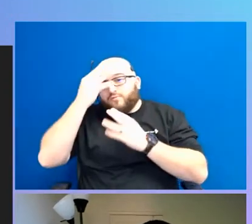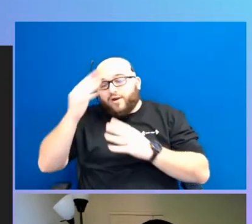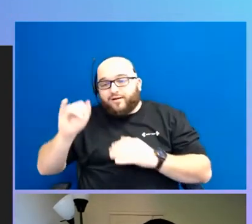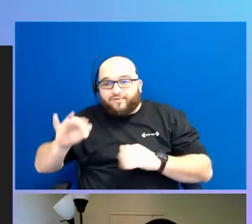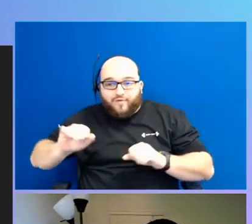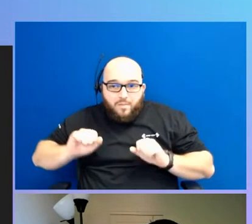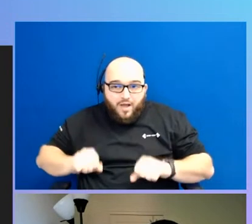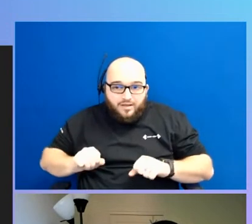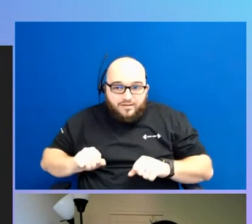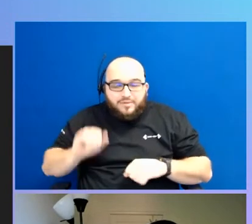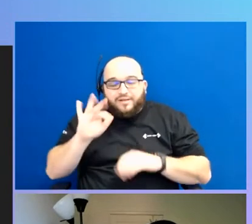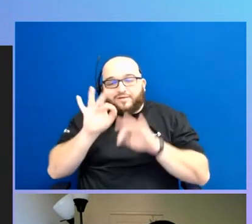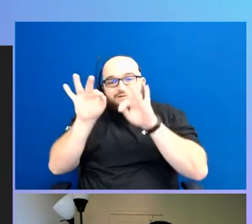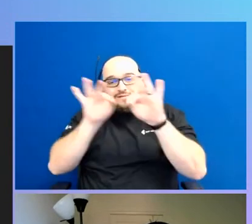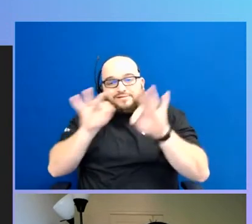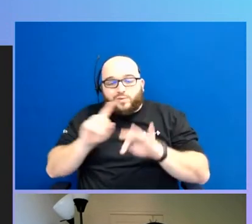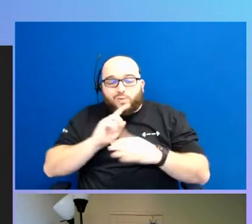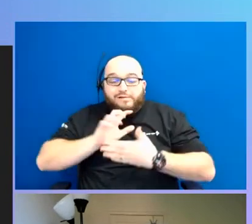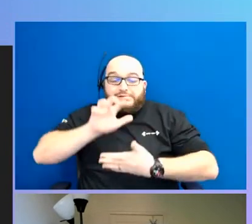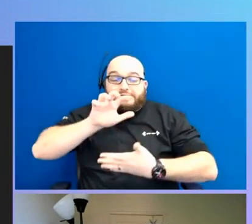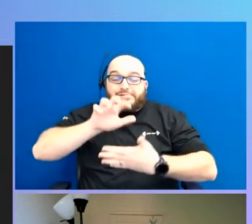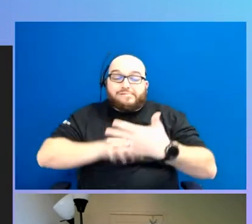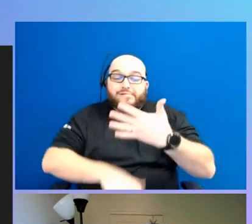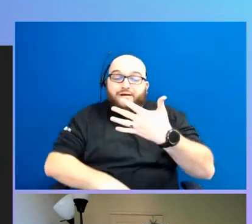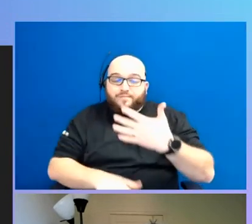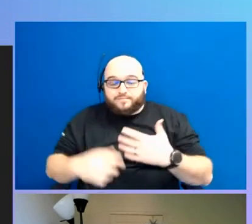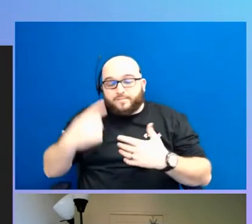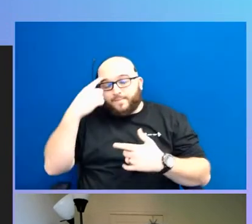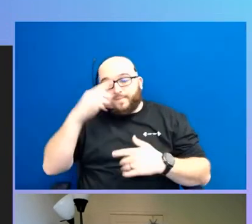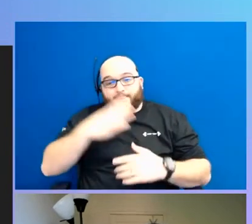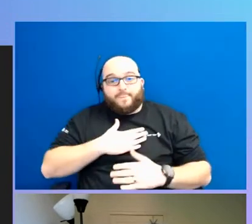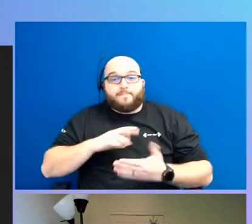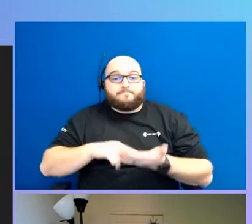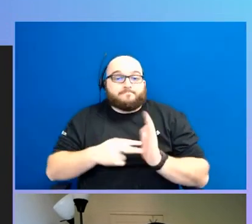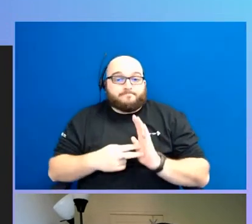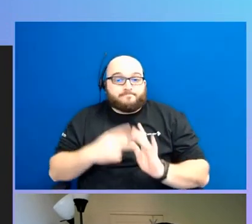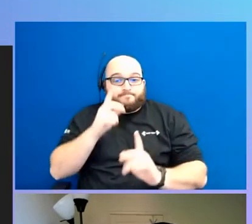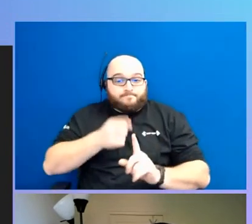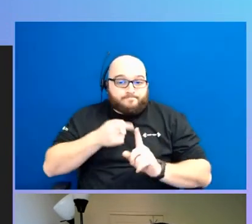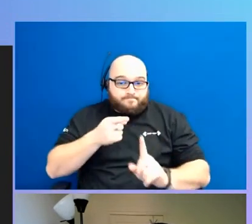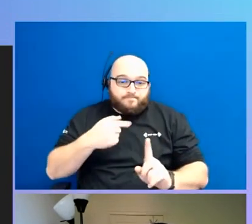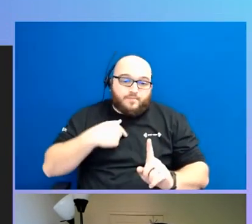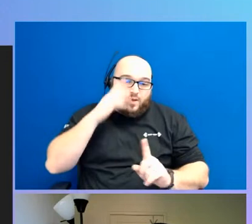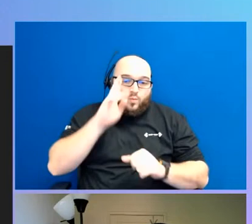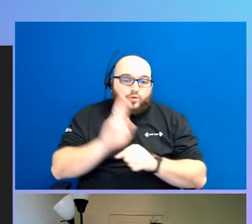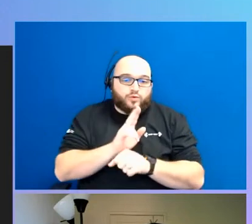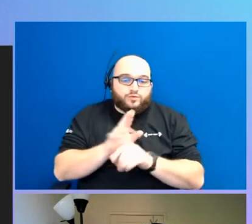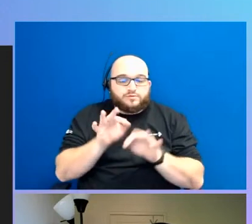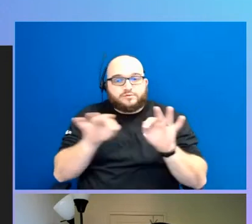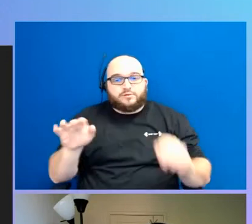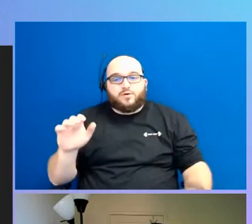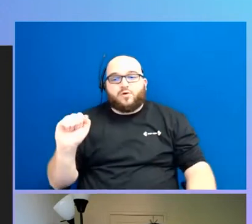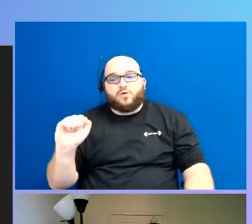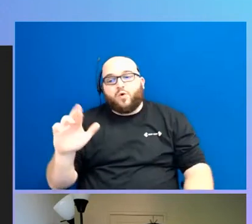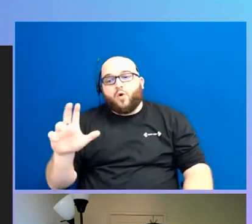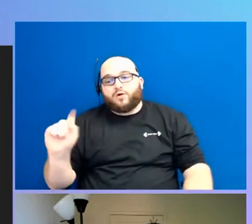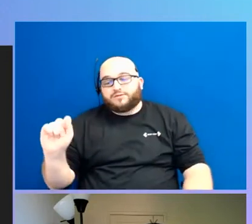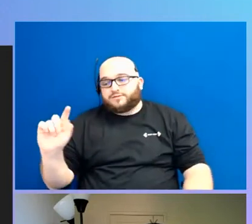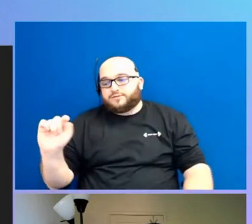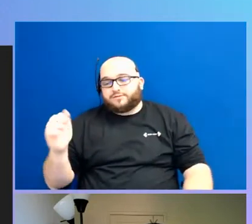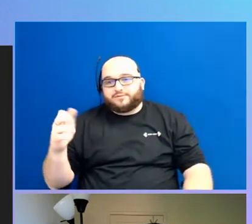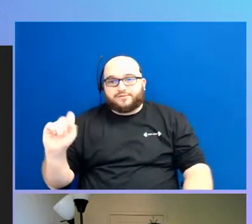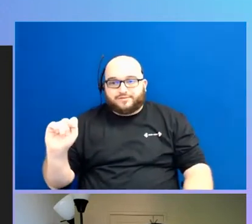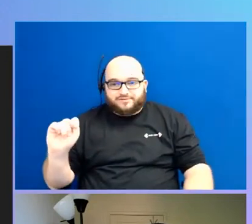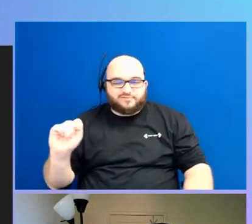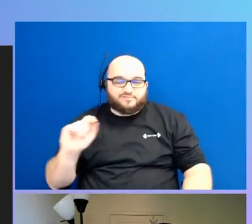the description is really long. But for our purposes, I will just be using the phrase alt text, even if we don't necessarily implement it